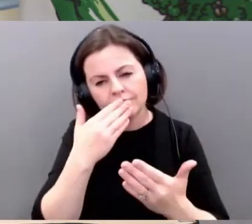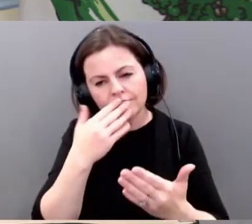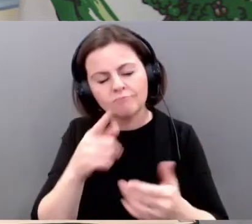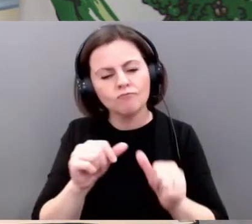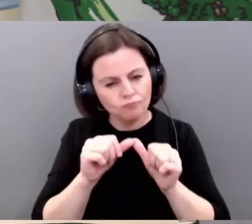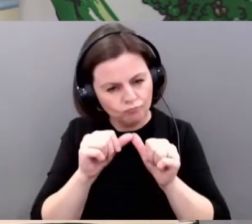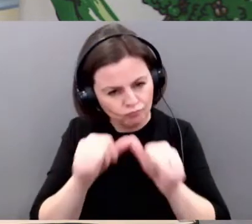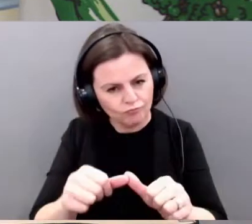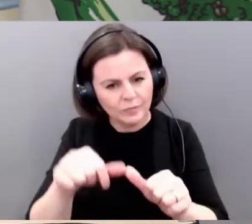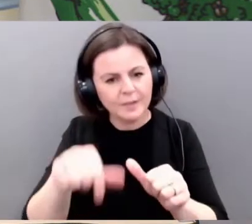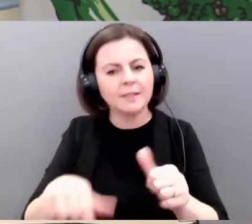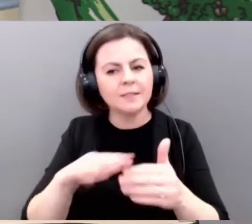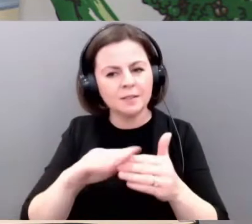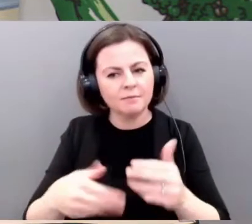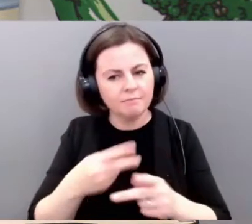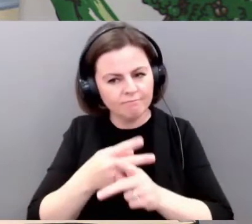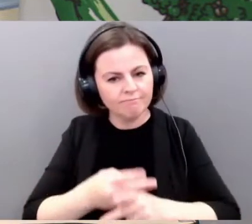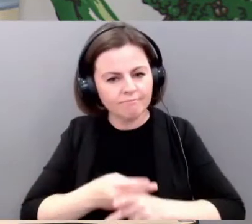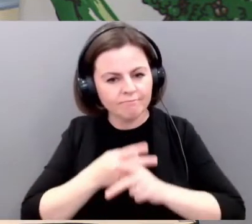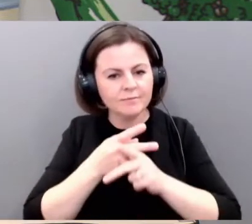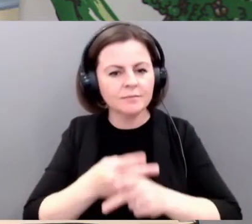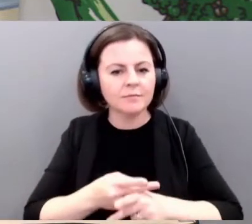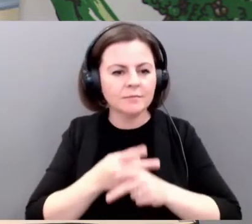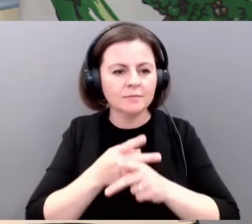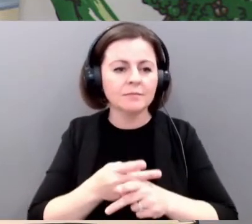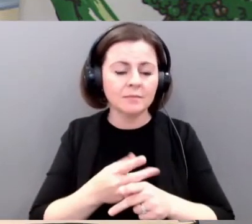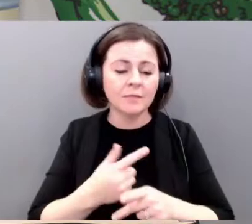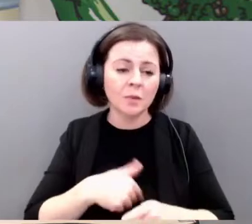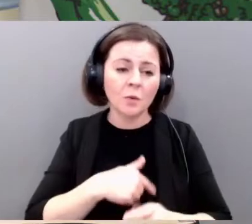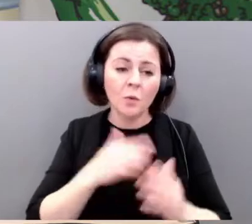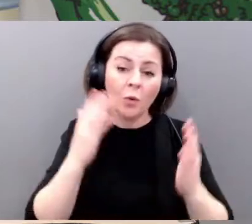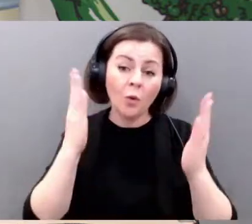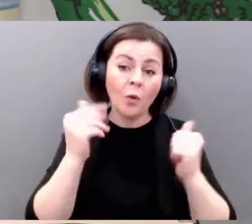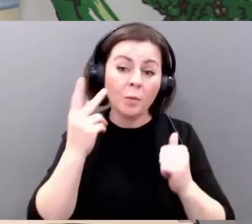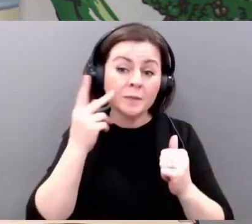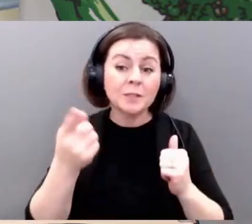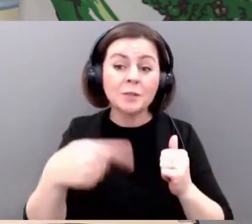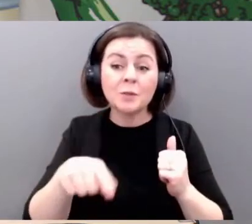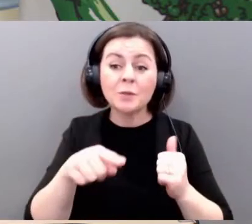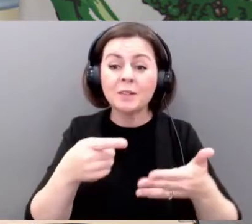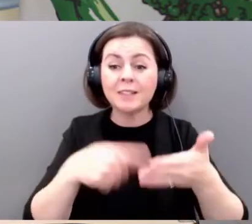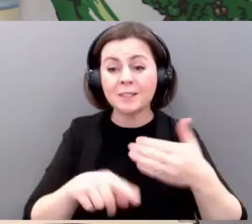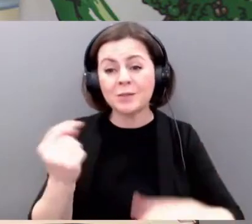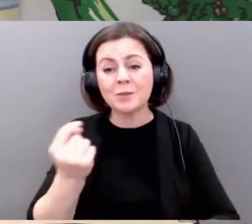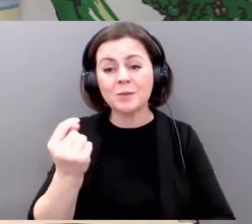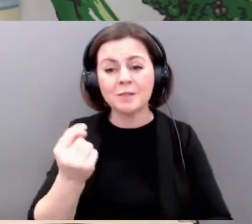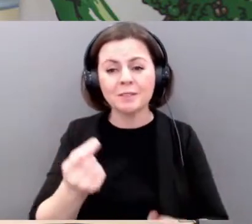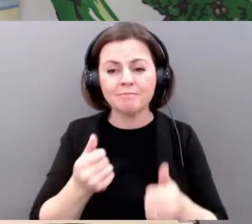weekend, and we really hope to see you on Tuesday. All the best.